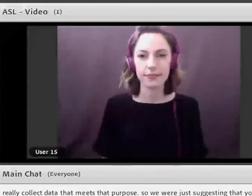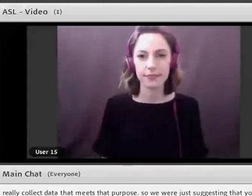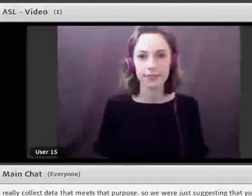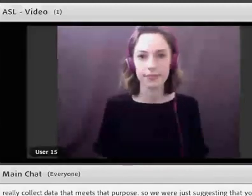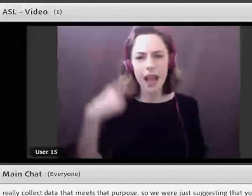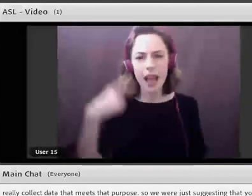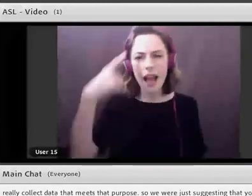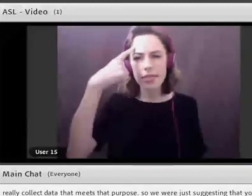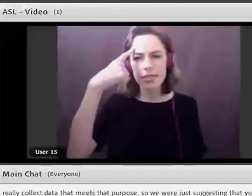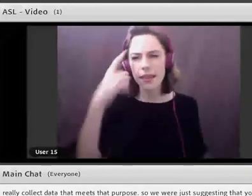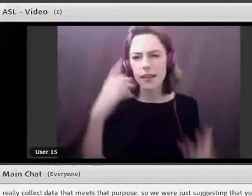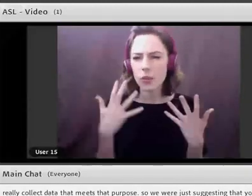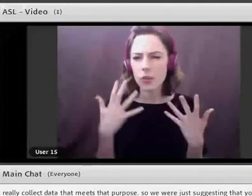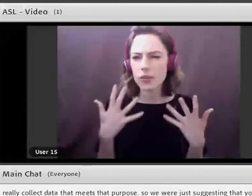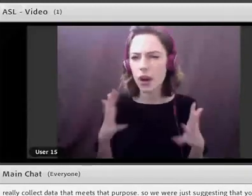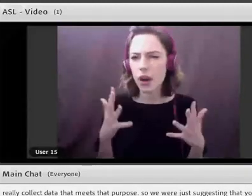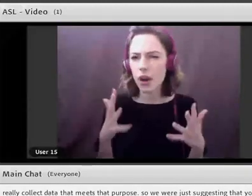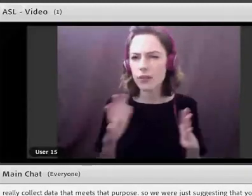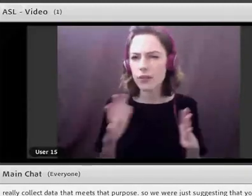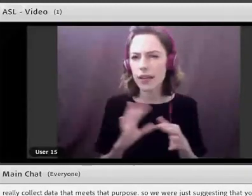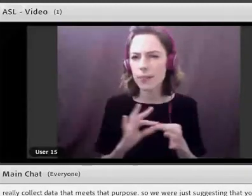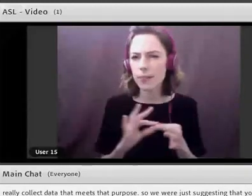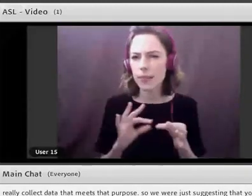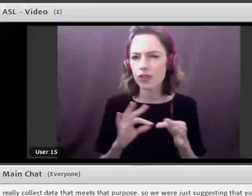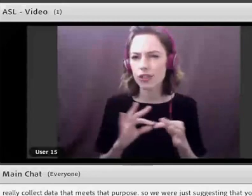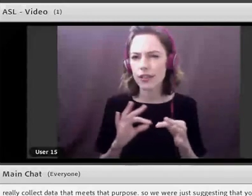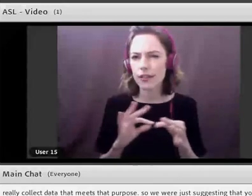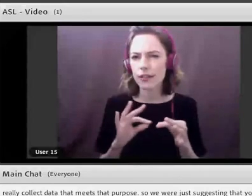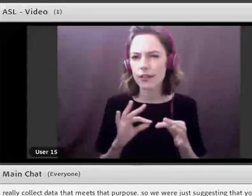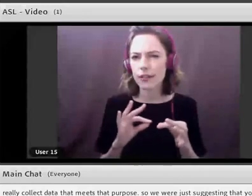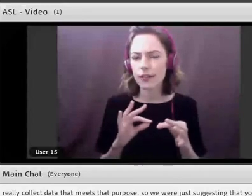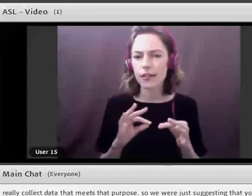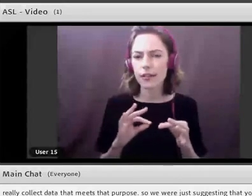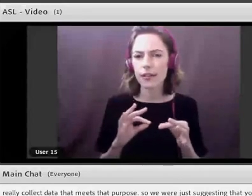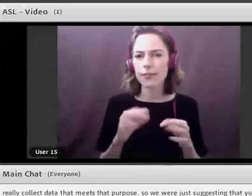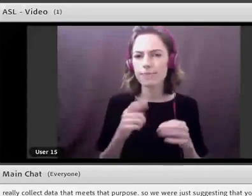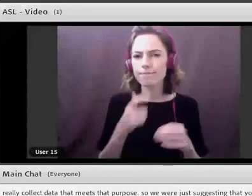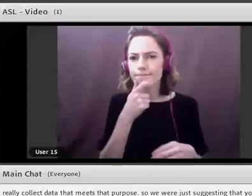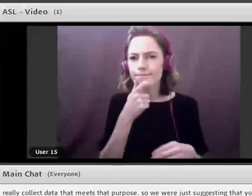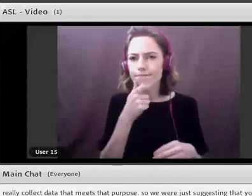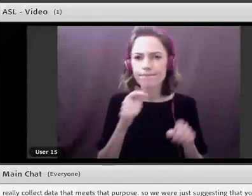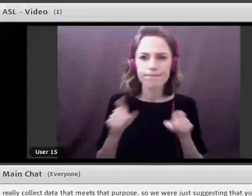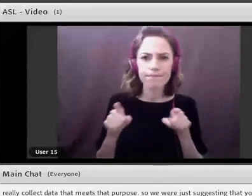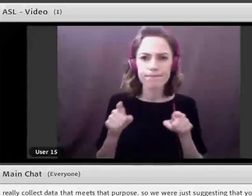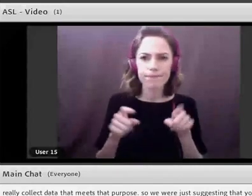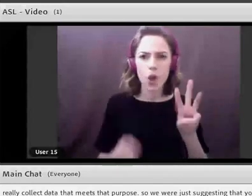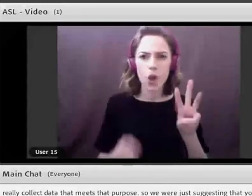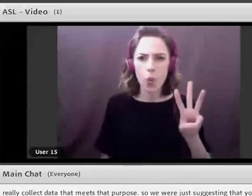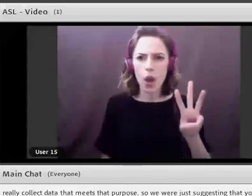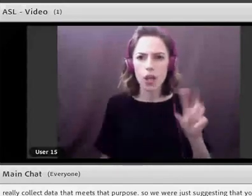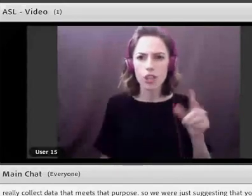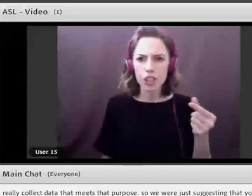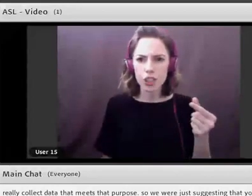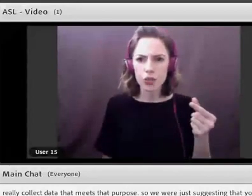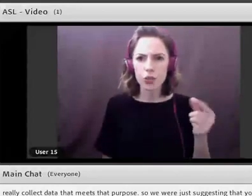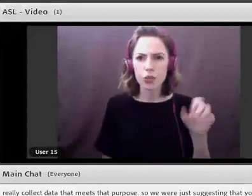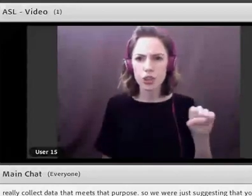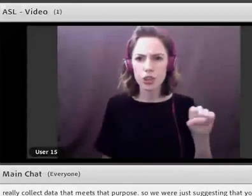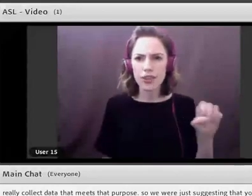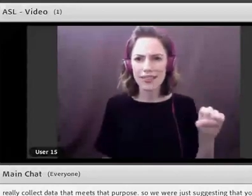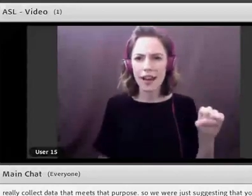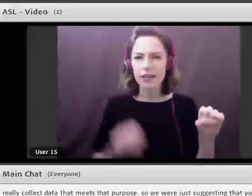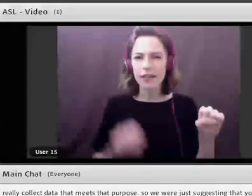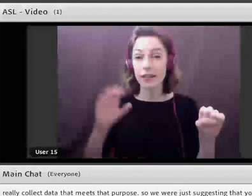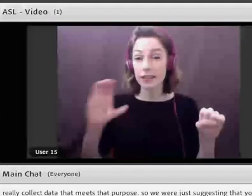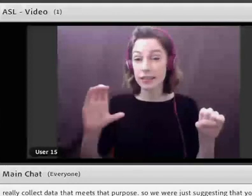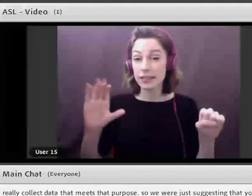choosing between the child functioning module and the Washington group short set, the preferred way should be the